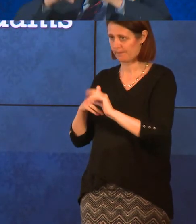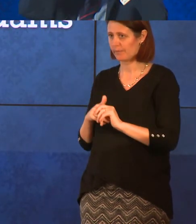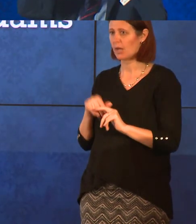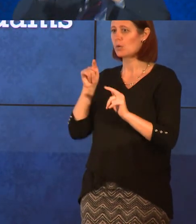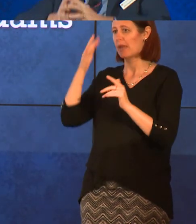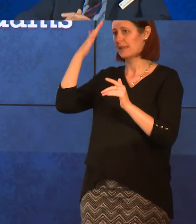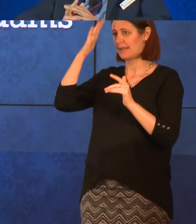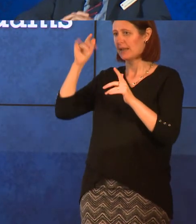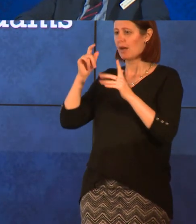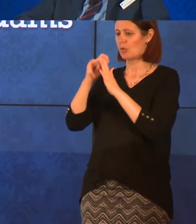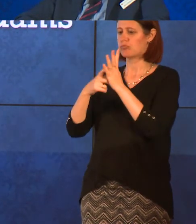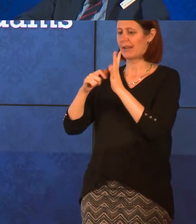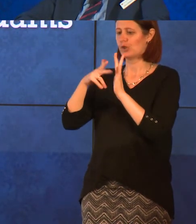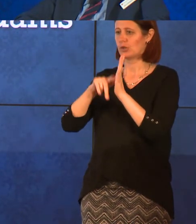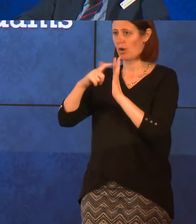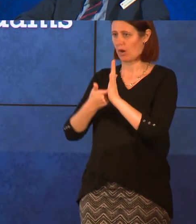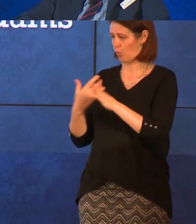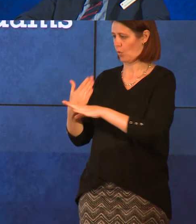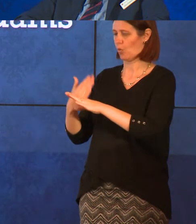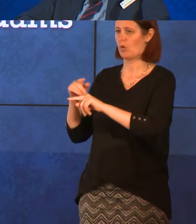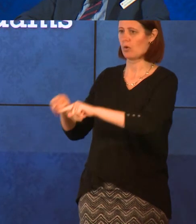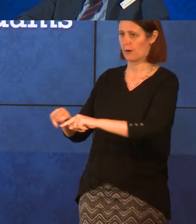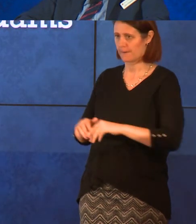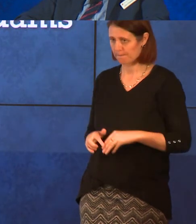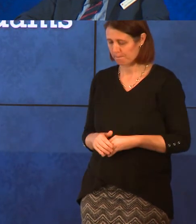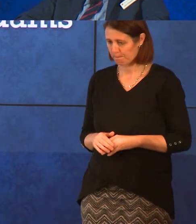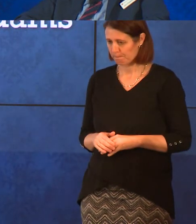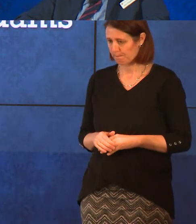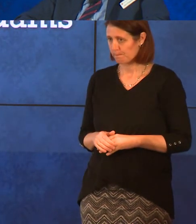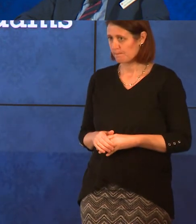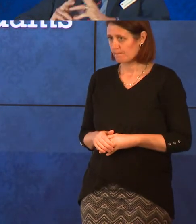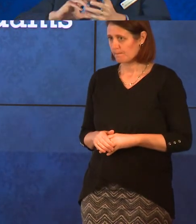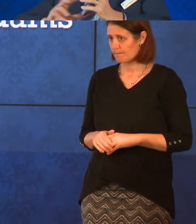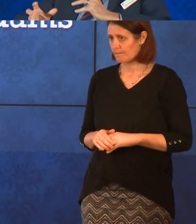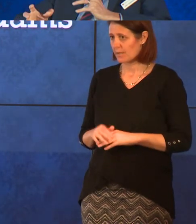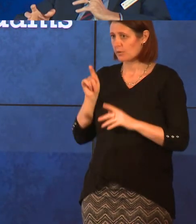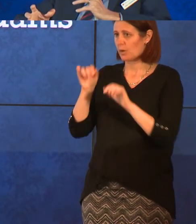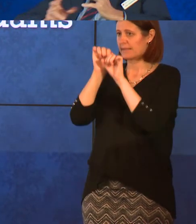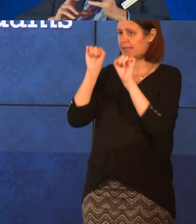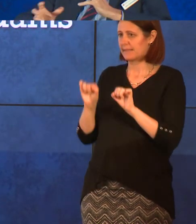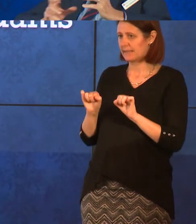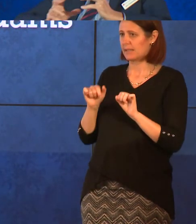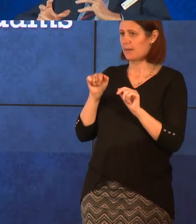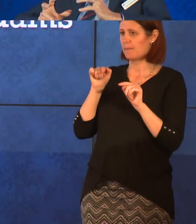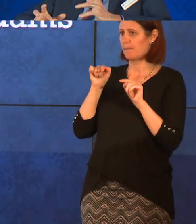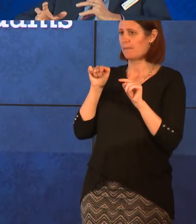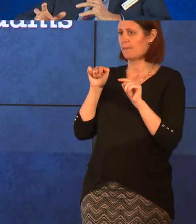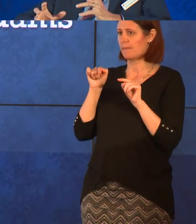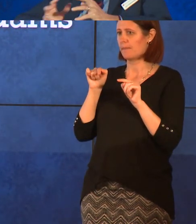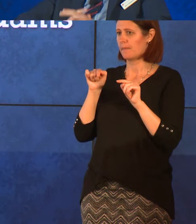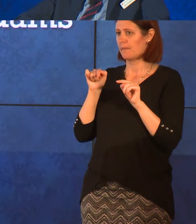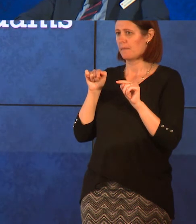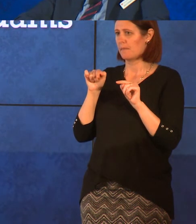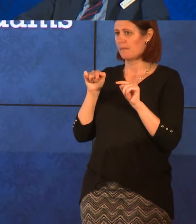practitioner, Australian senior practitioner, works. So it's the system that kind of more or less